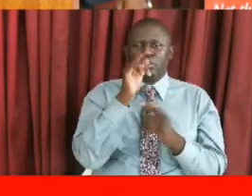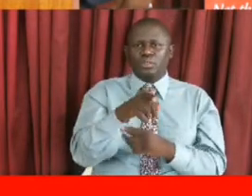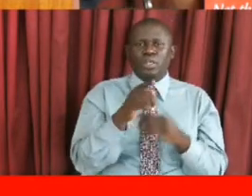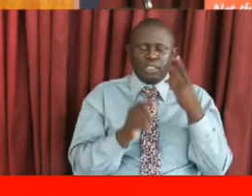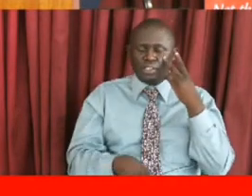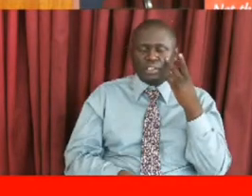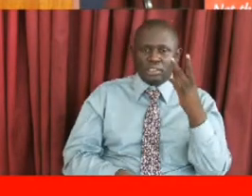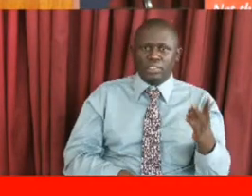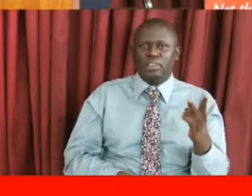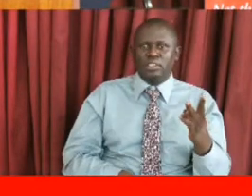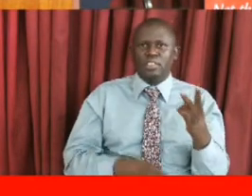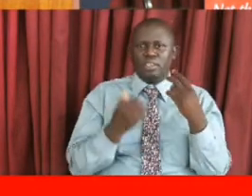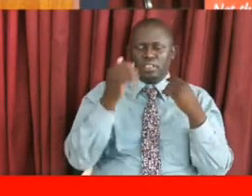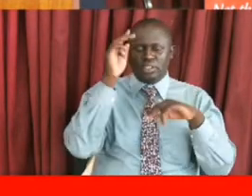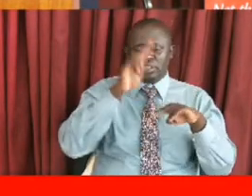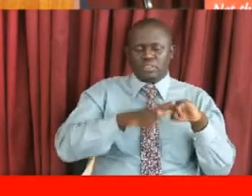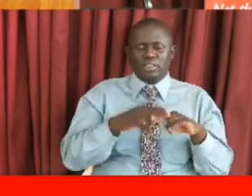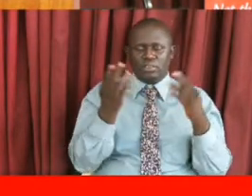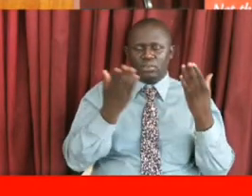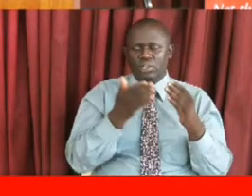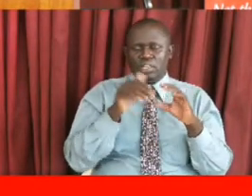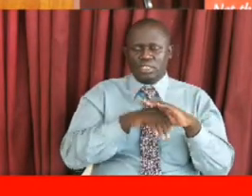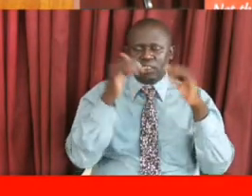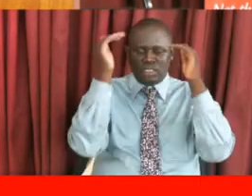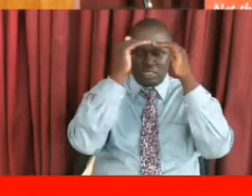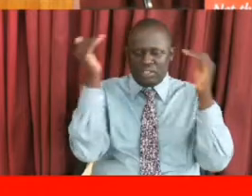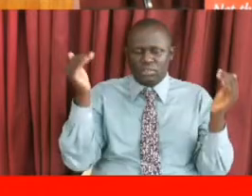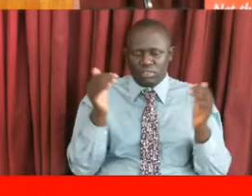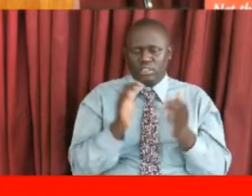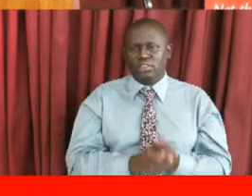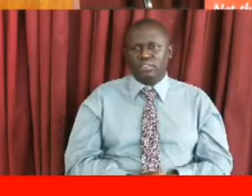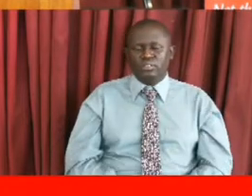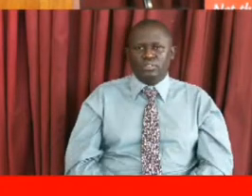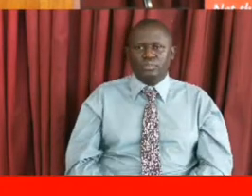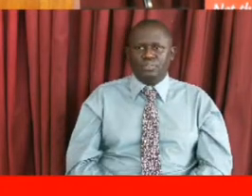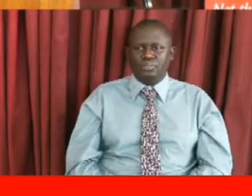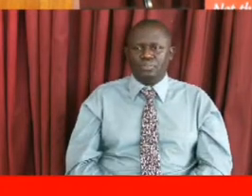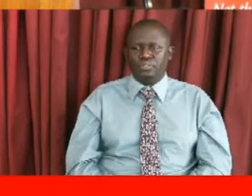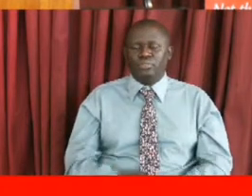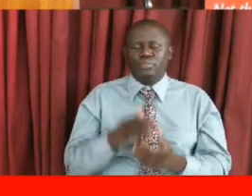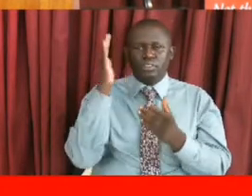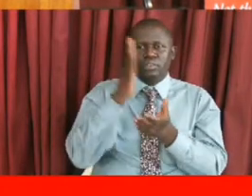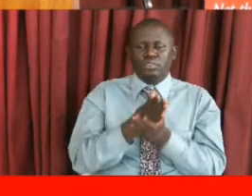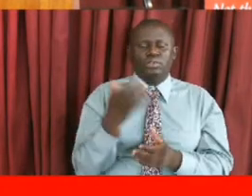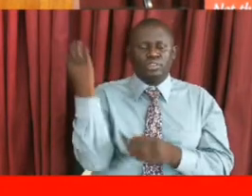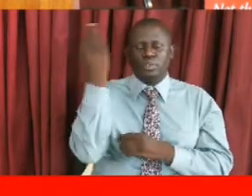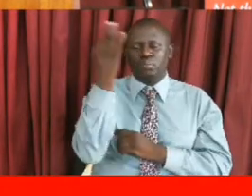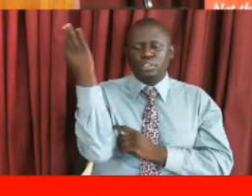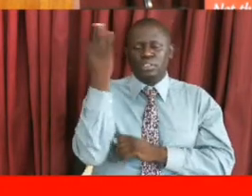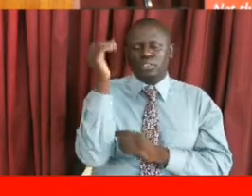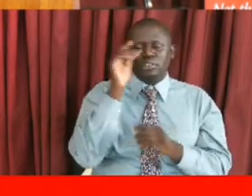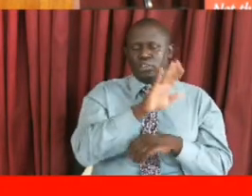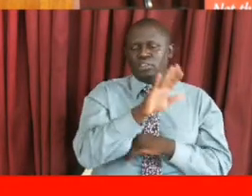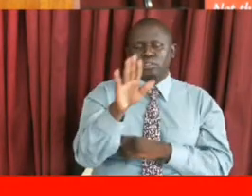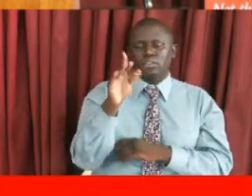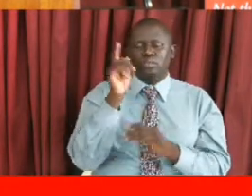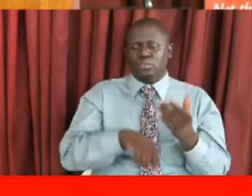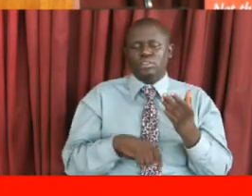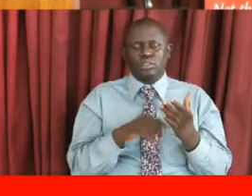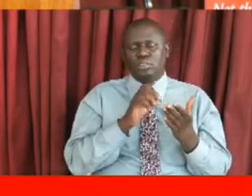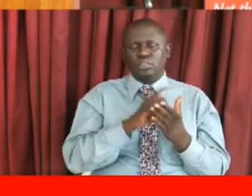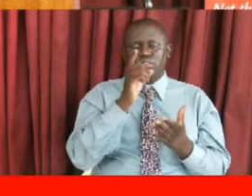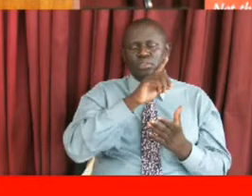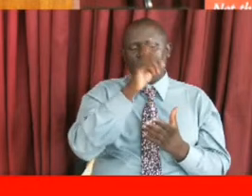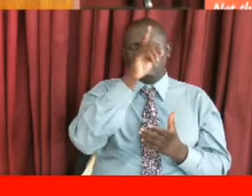heaven and he brings Heaven down to us he brings his divine presence down to